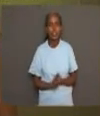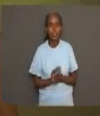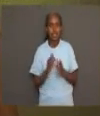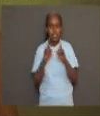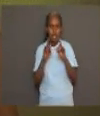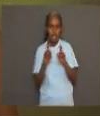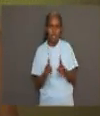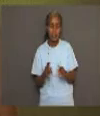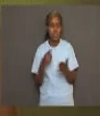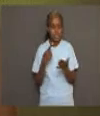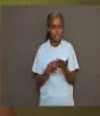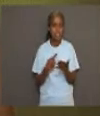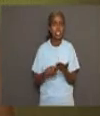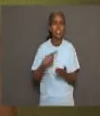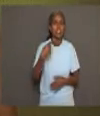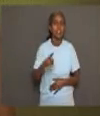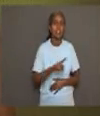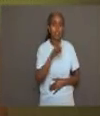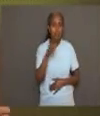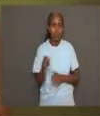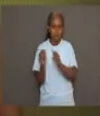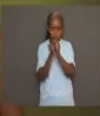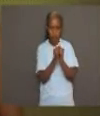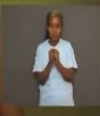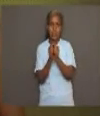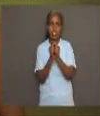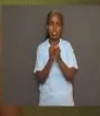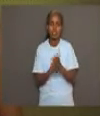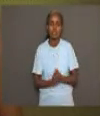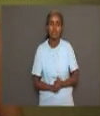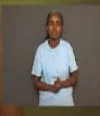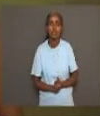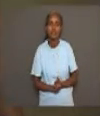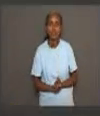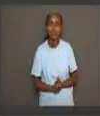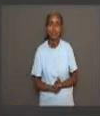Let us examine this next problem together.